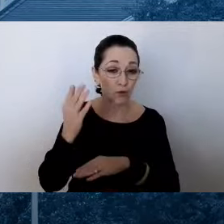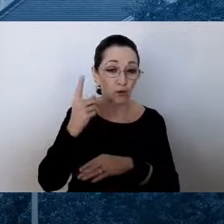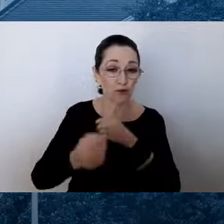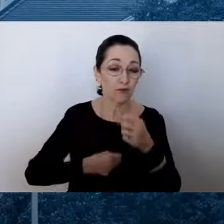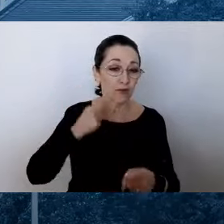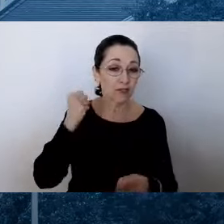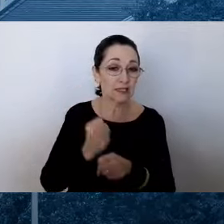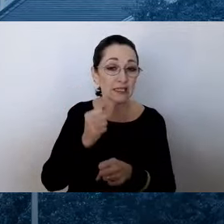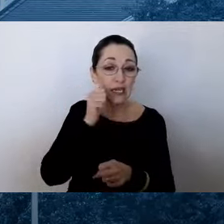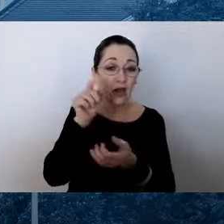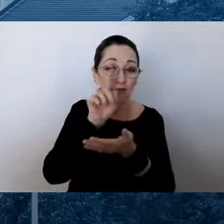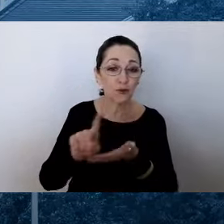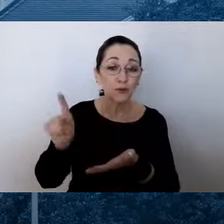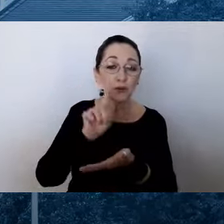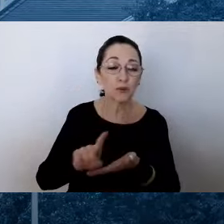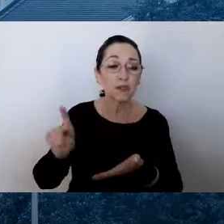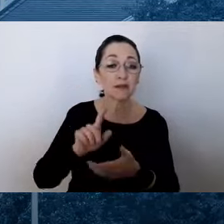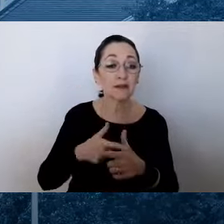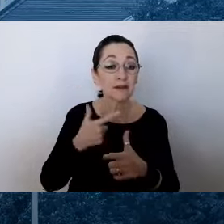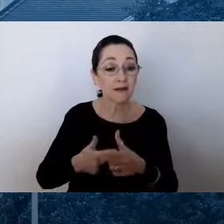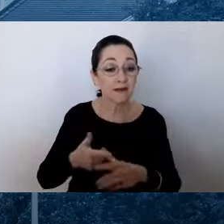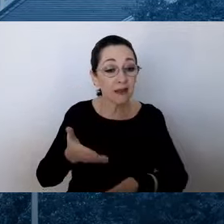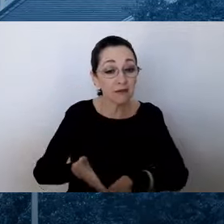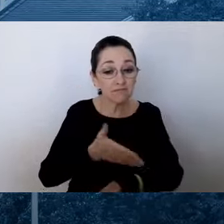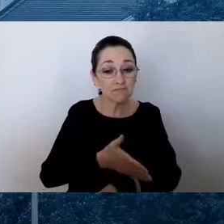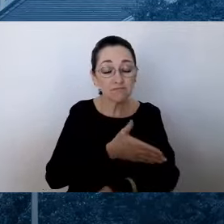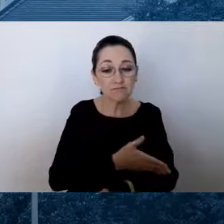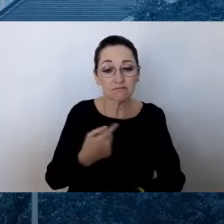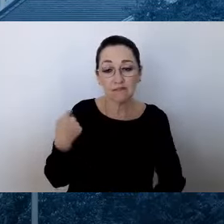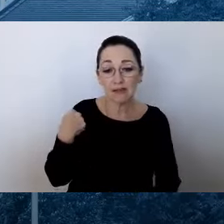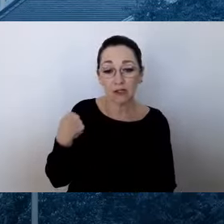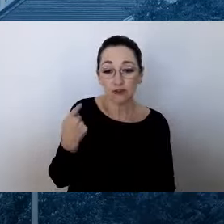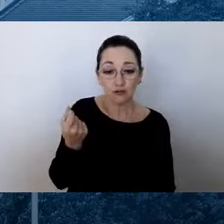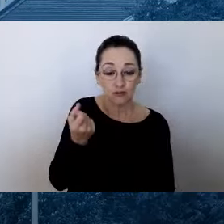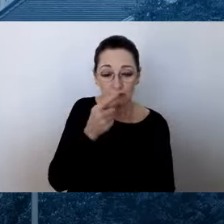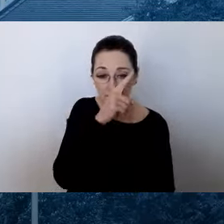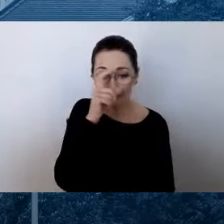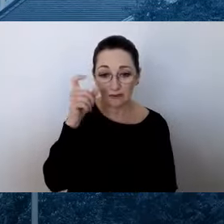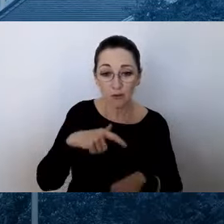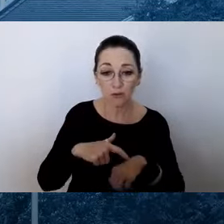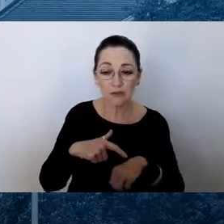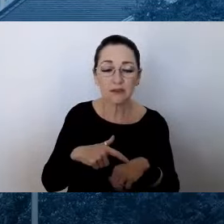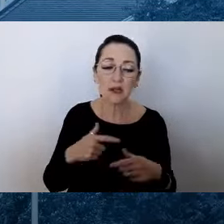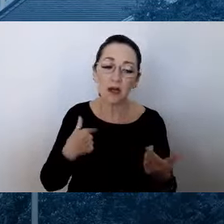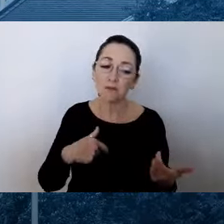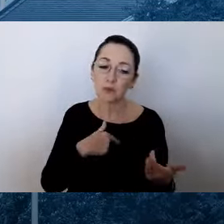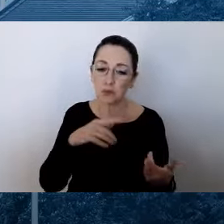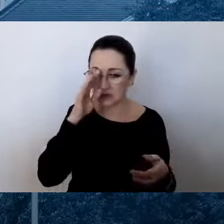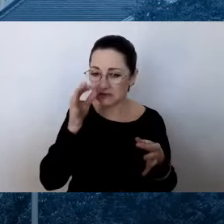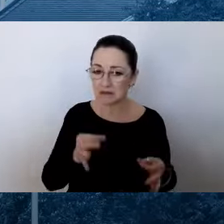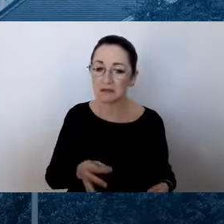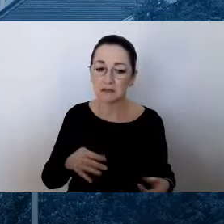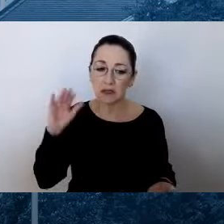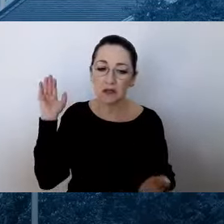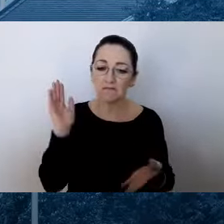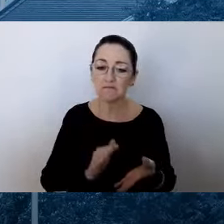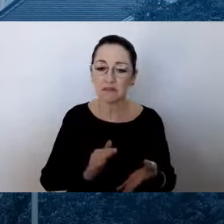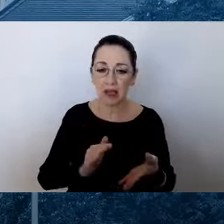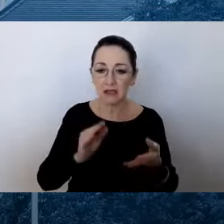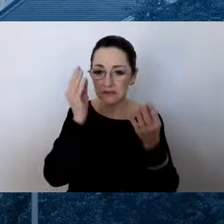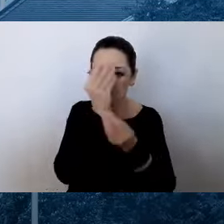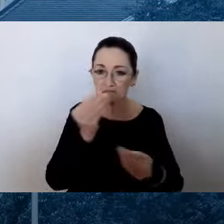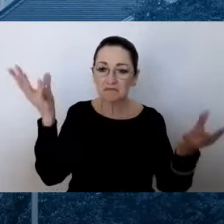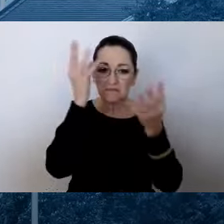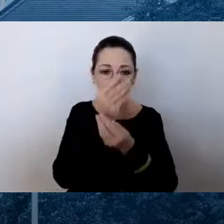a year. And as things got better in the summertime, we decided to lay off them for a while and just to